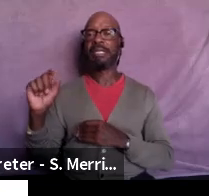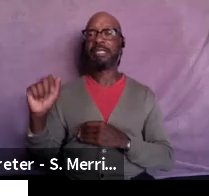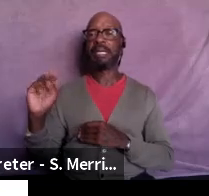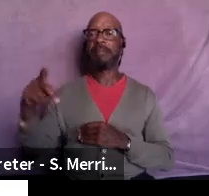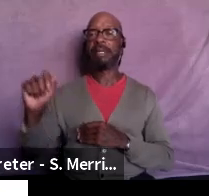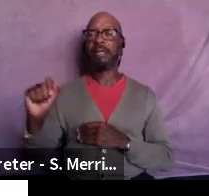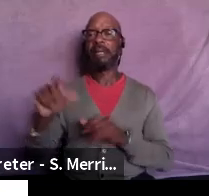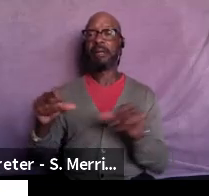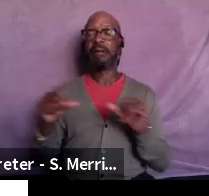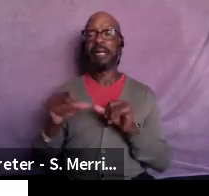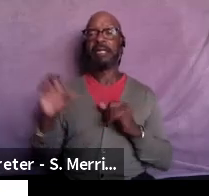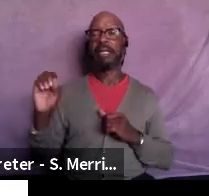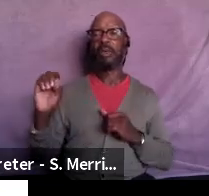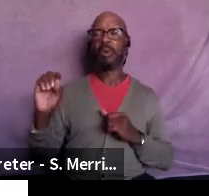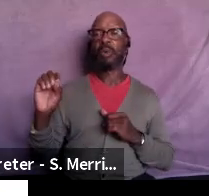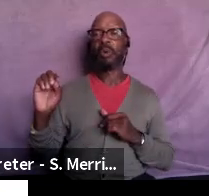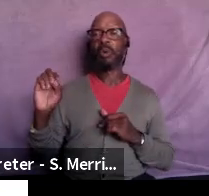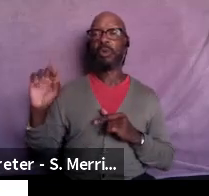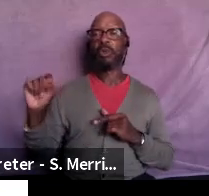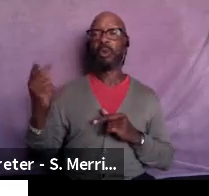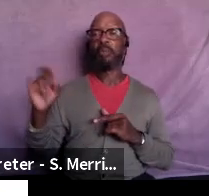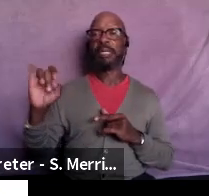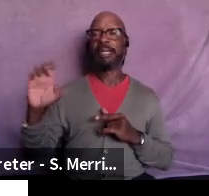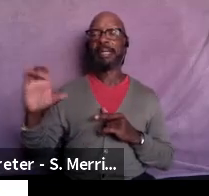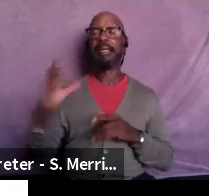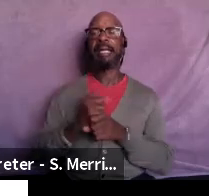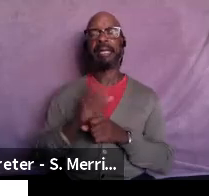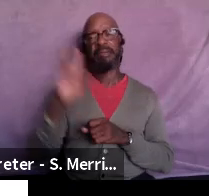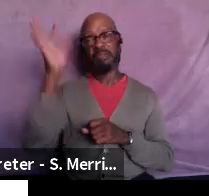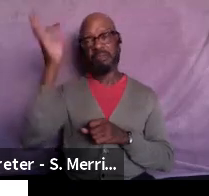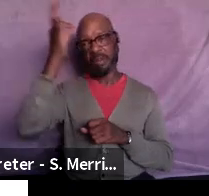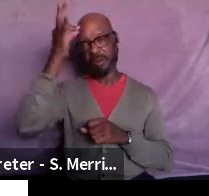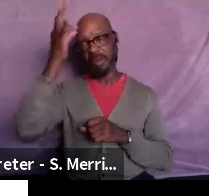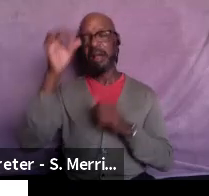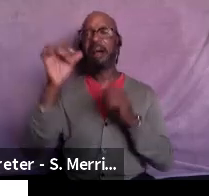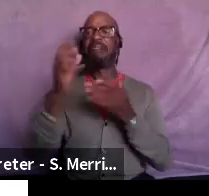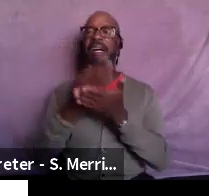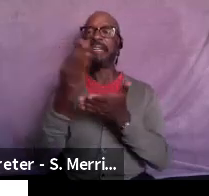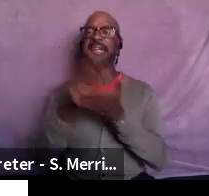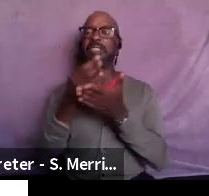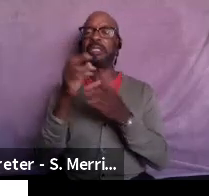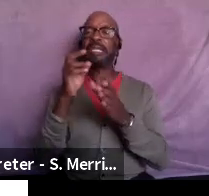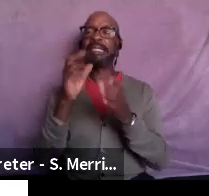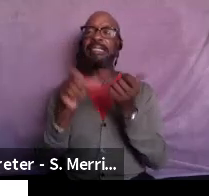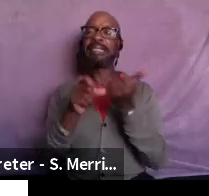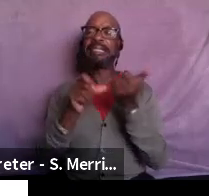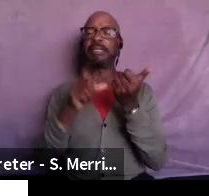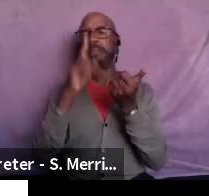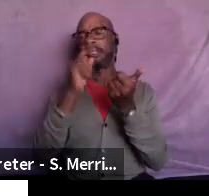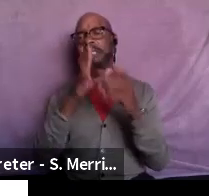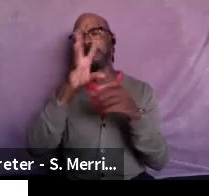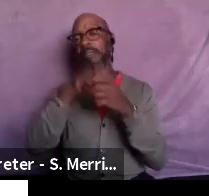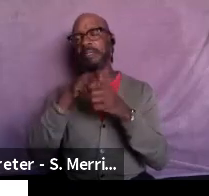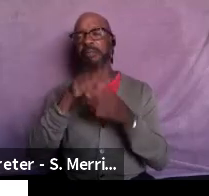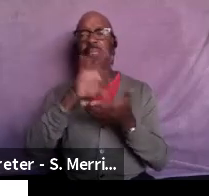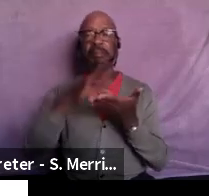The orthopedic practice receives federal financial assistance through its participation in Medicaid and Medicare